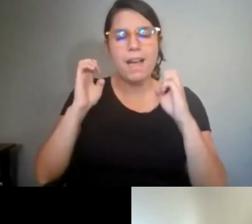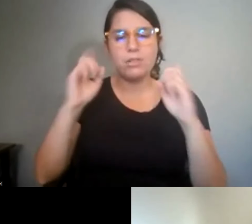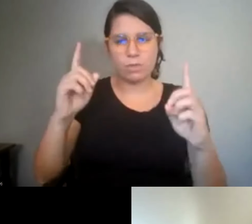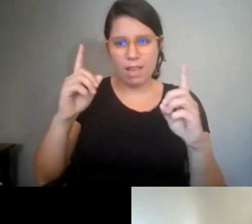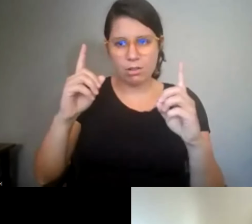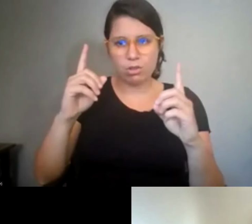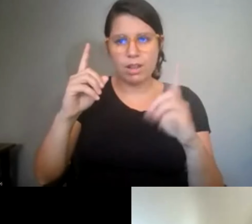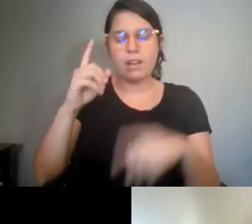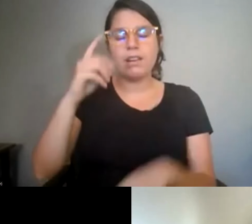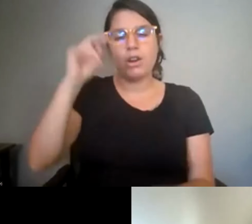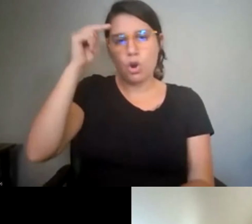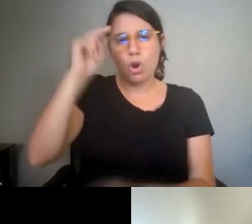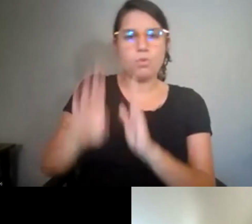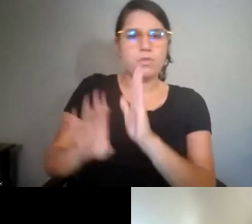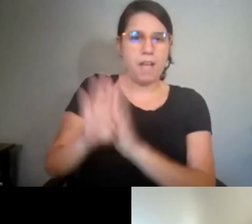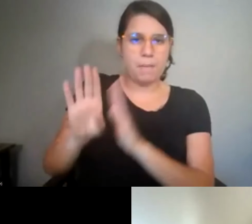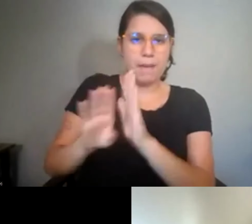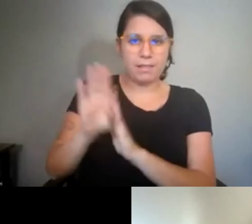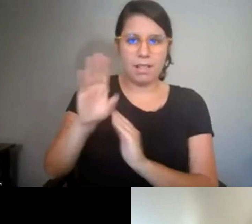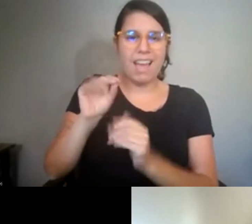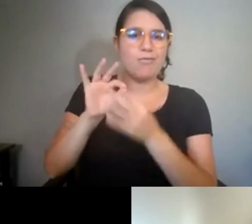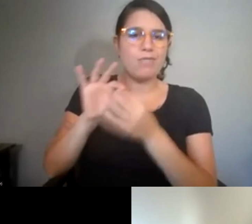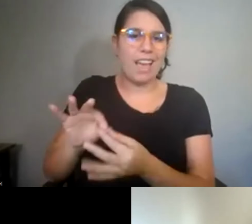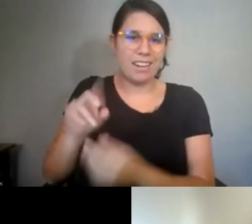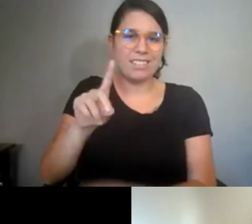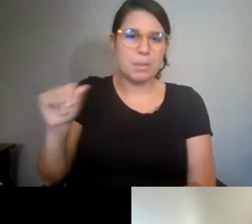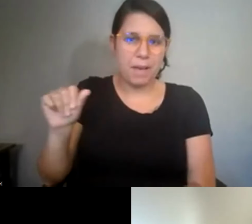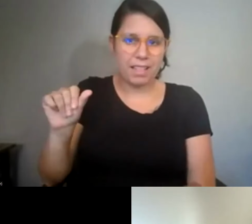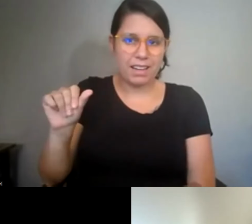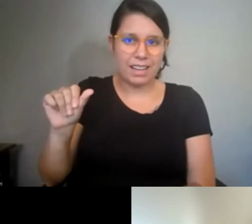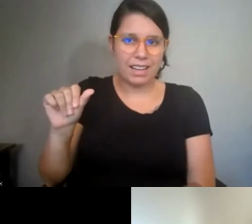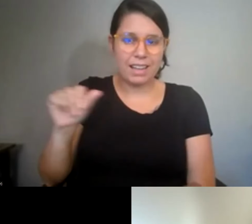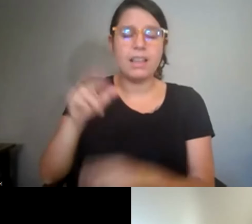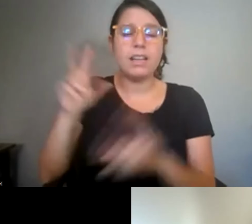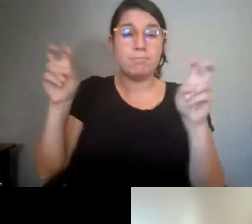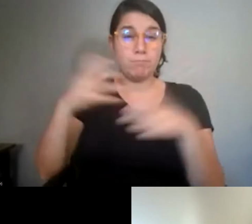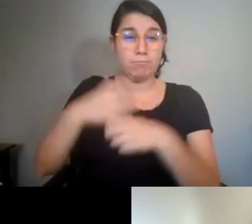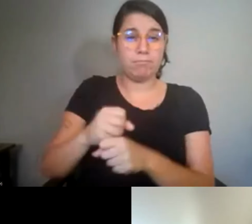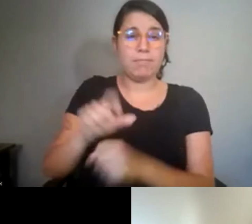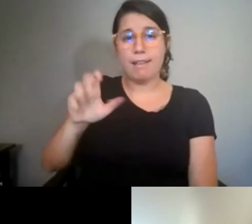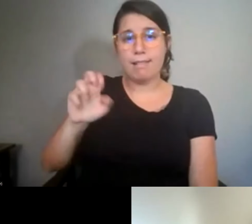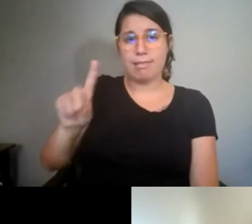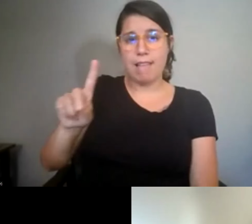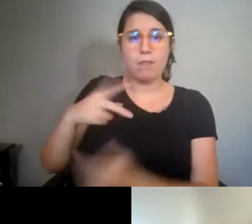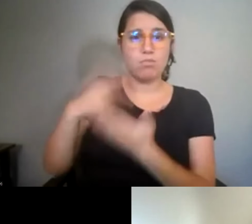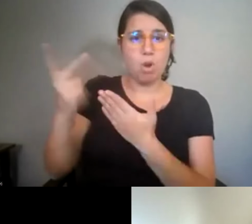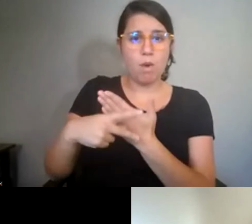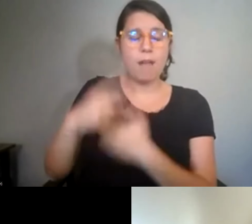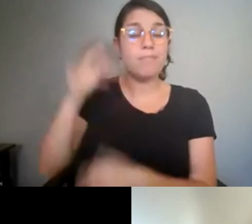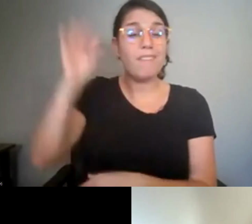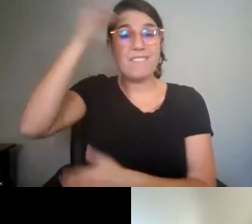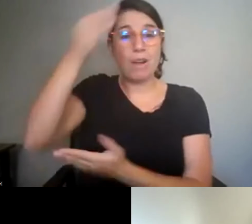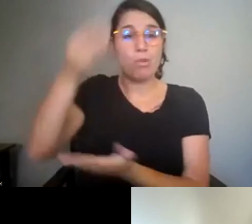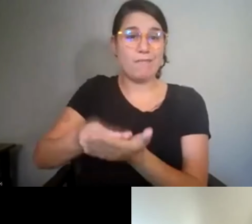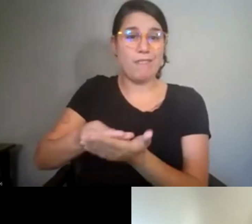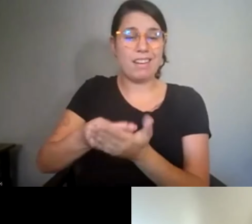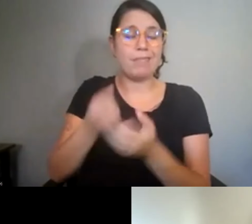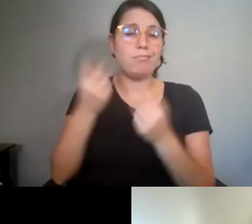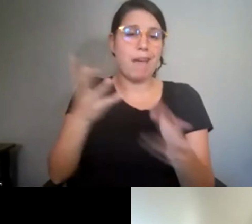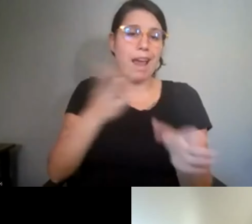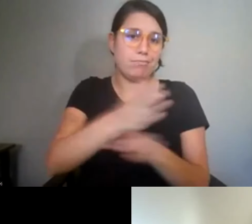in Neurodevelopmental and Related Disabilities, or LEND program, which is a federally funded interdisciplinary